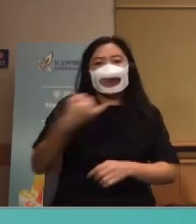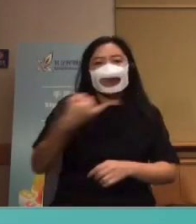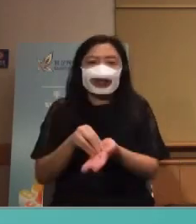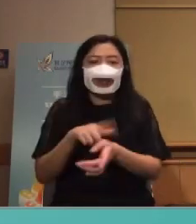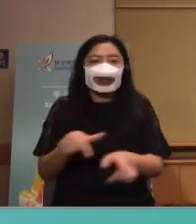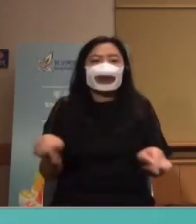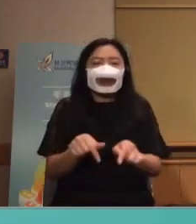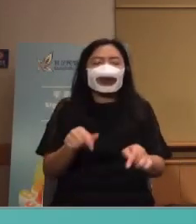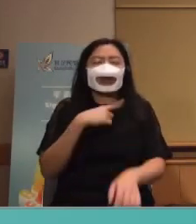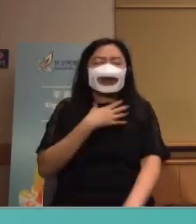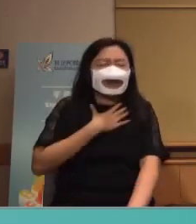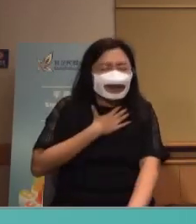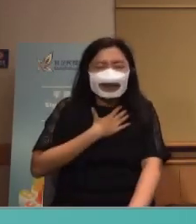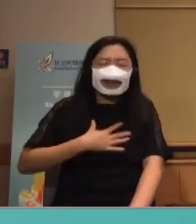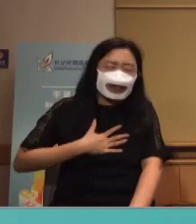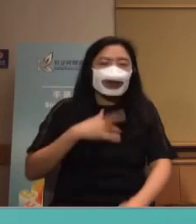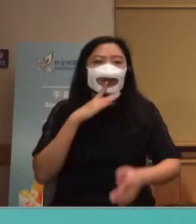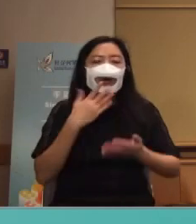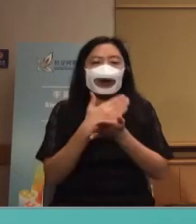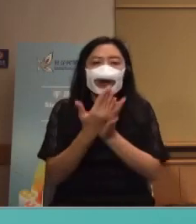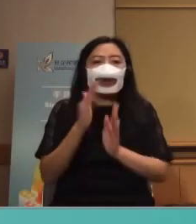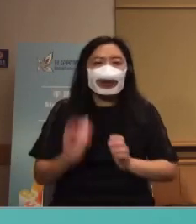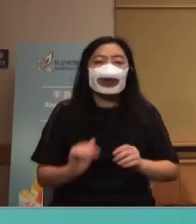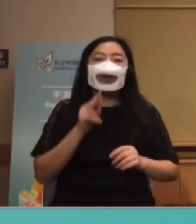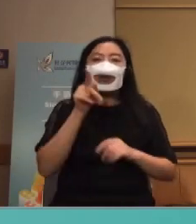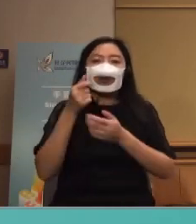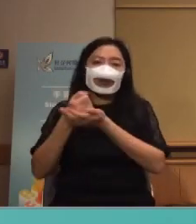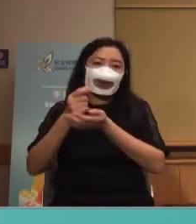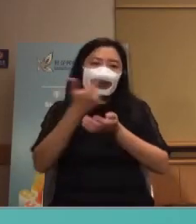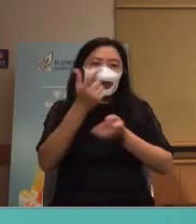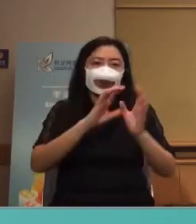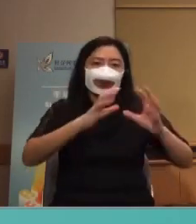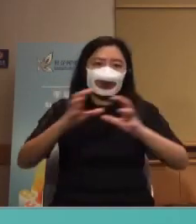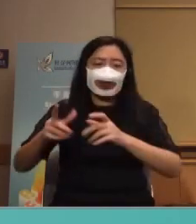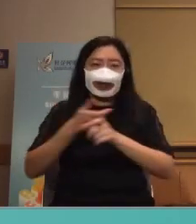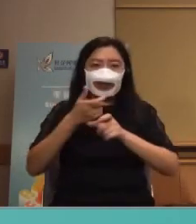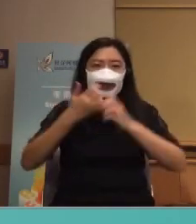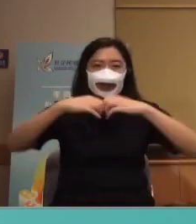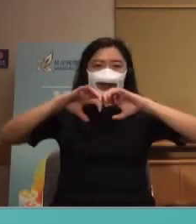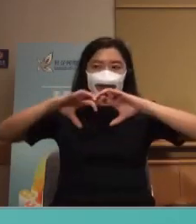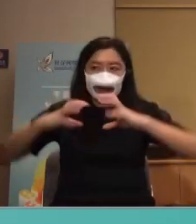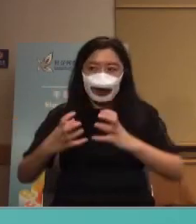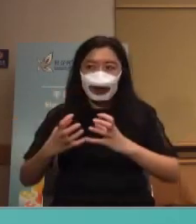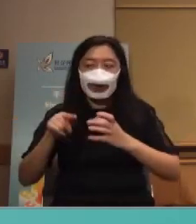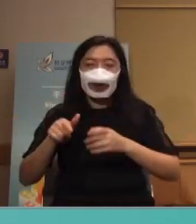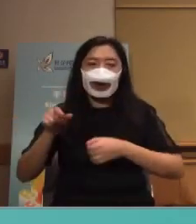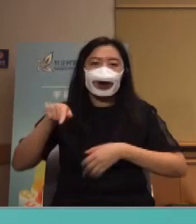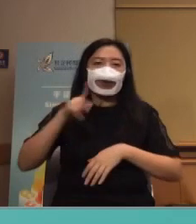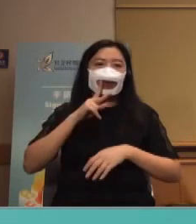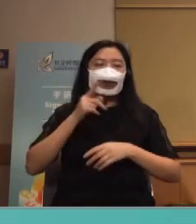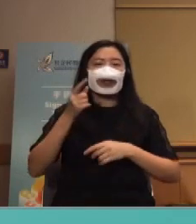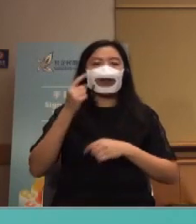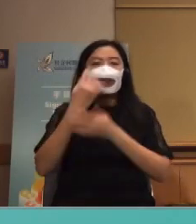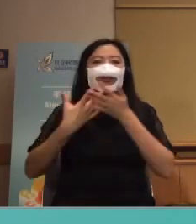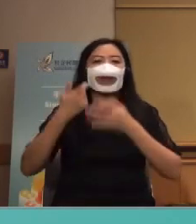has lost trust in terms of crypto space. A lot of institutionals that I know that have invested into crypto through a institutional